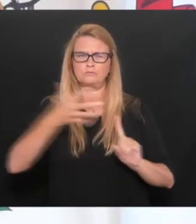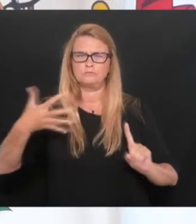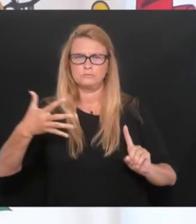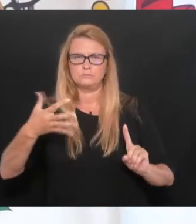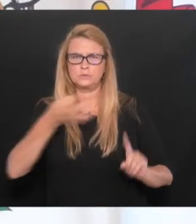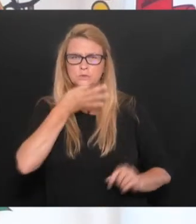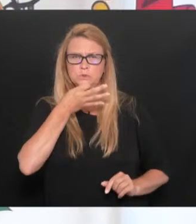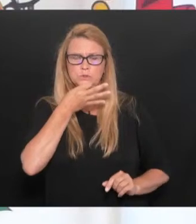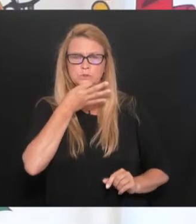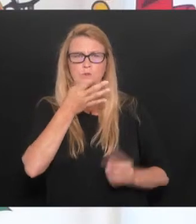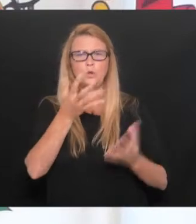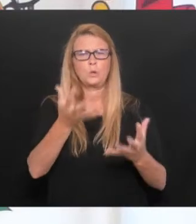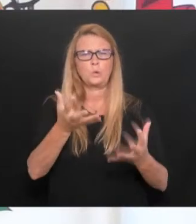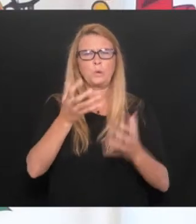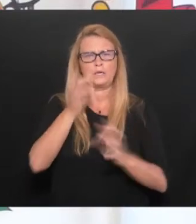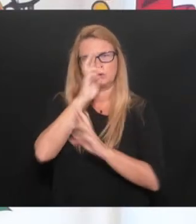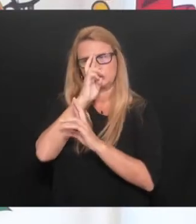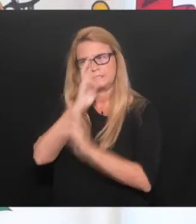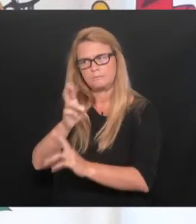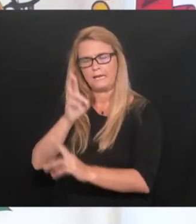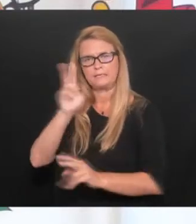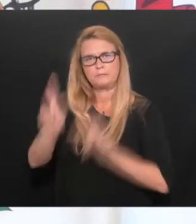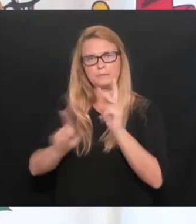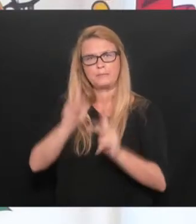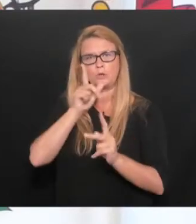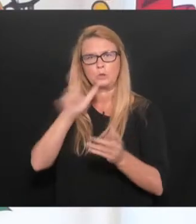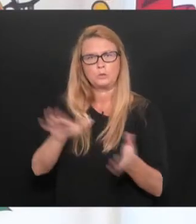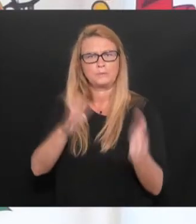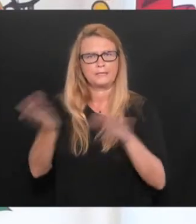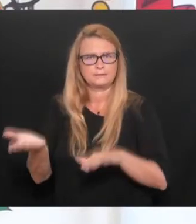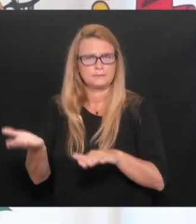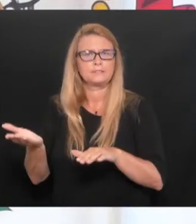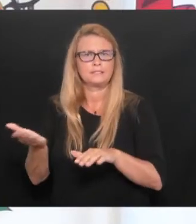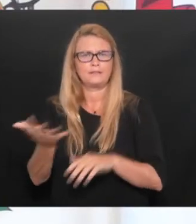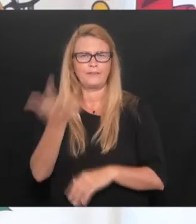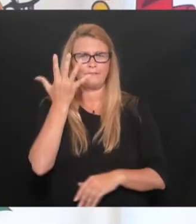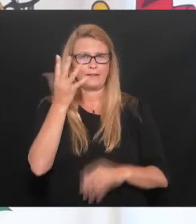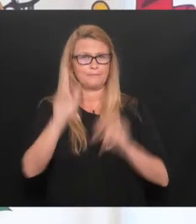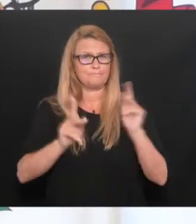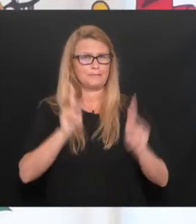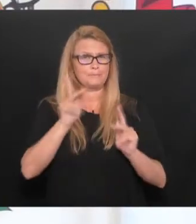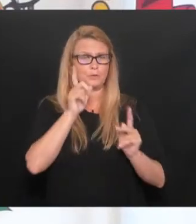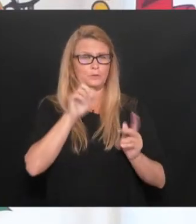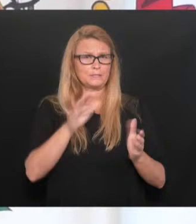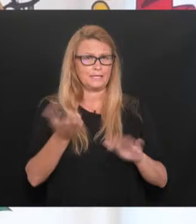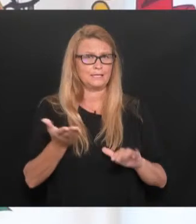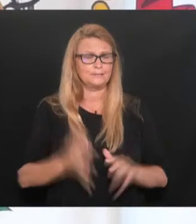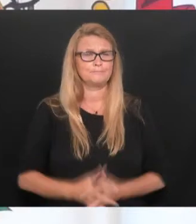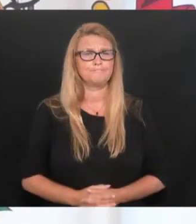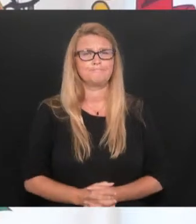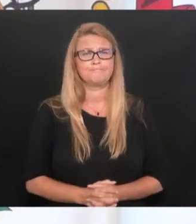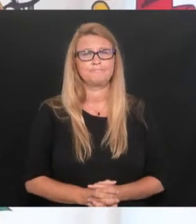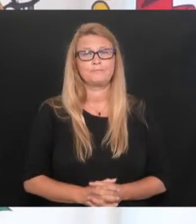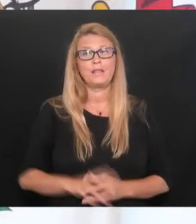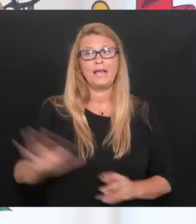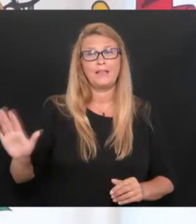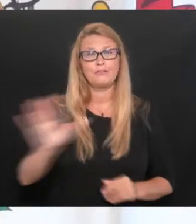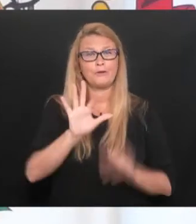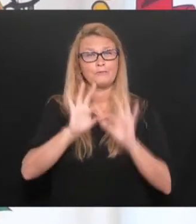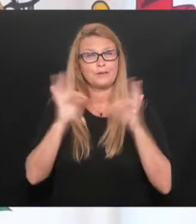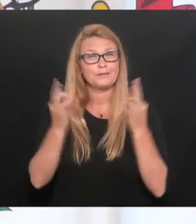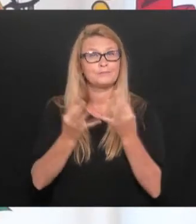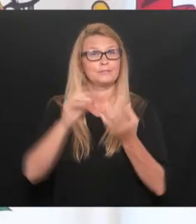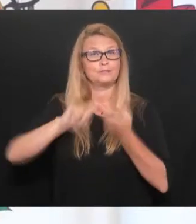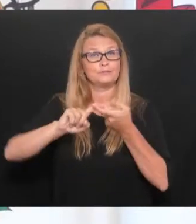let's pay all of our respects to these great 5 West Virginians that we've lost, and all their loved ones, their